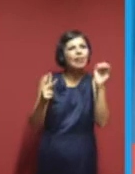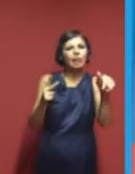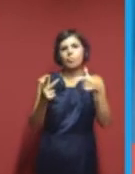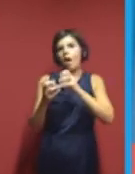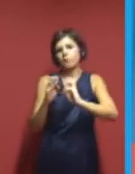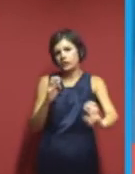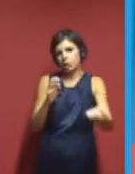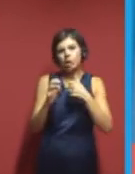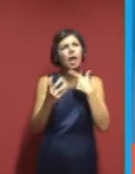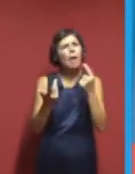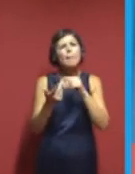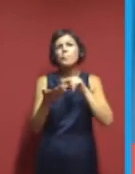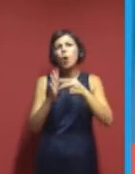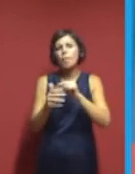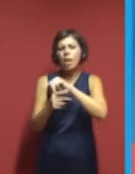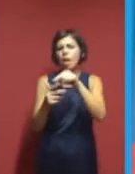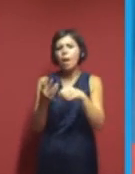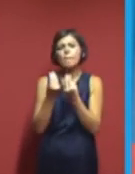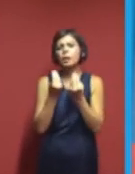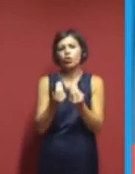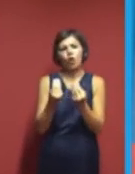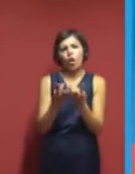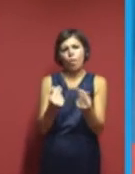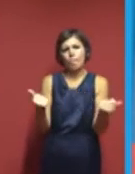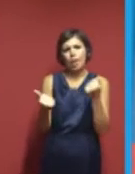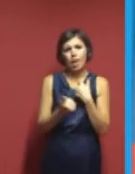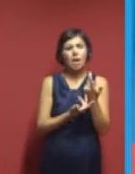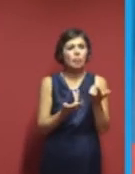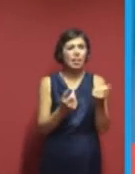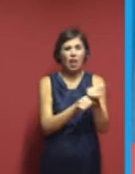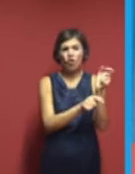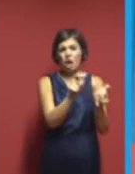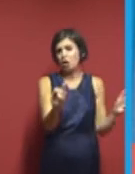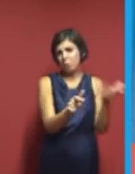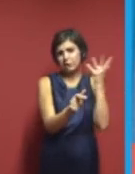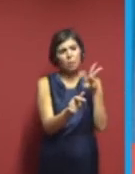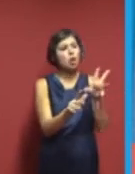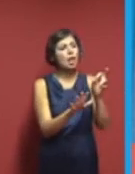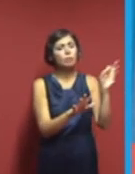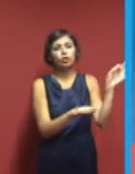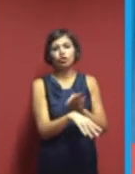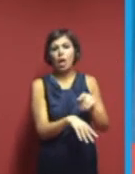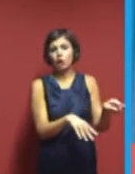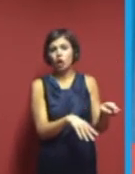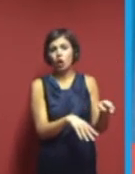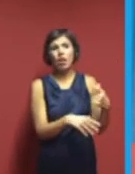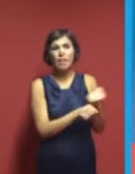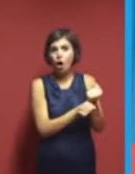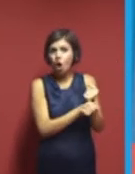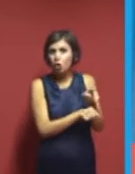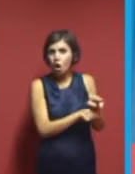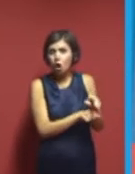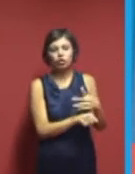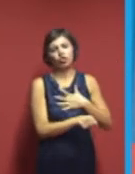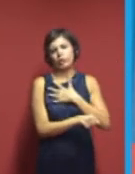are dissatisfied with their work, and 1 in 4 people are experiencing mental health issues. With these 2 things going on, it's